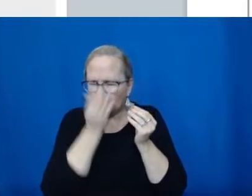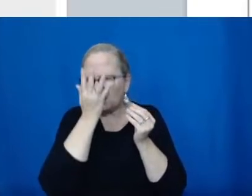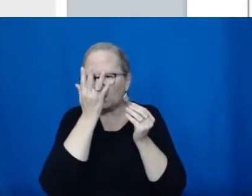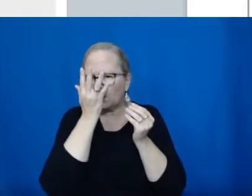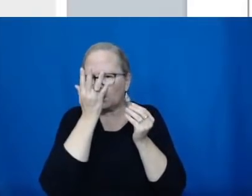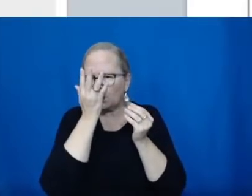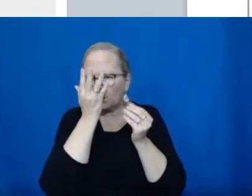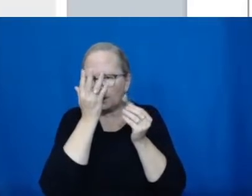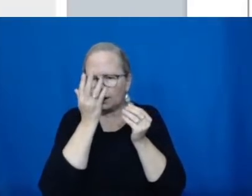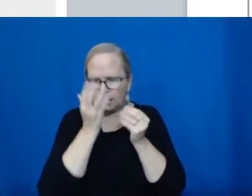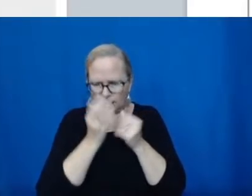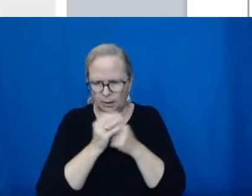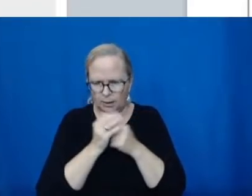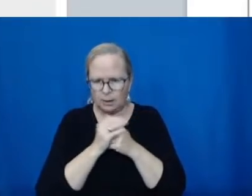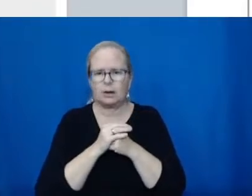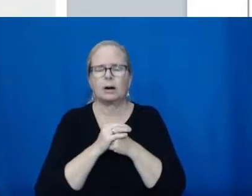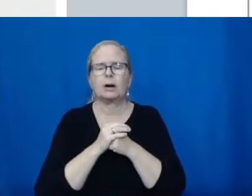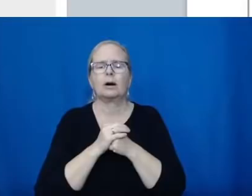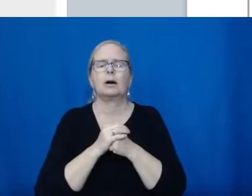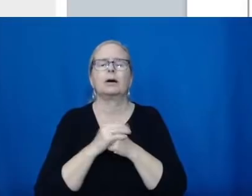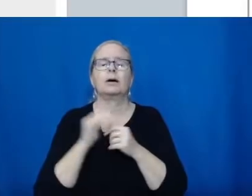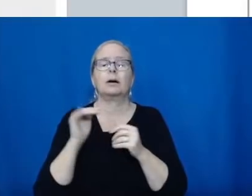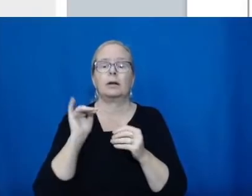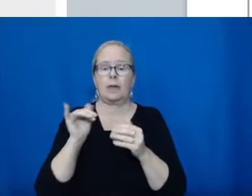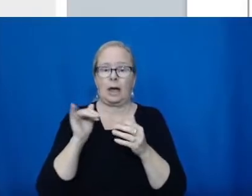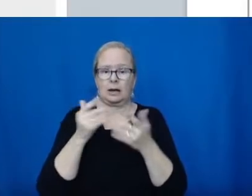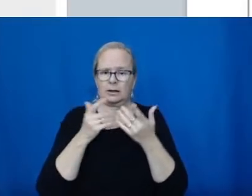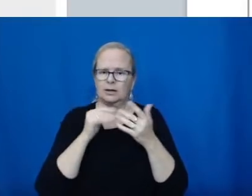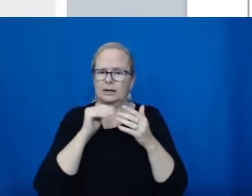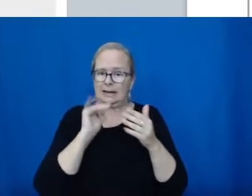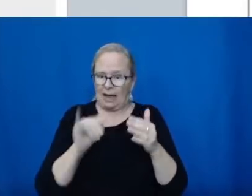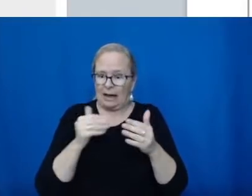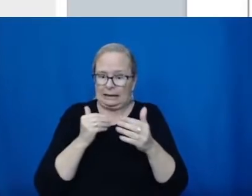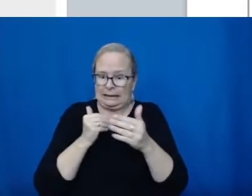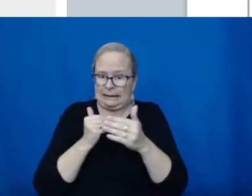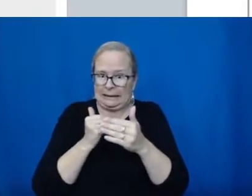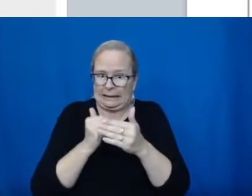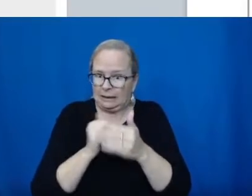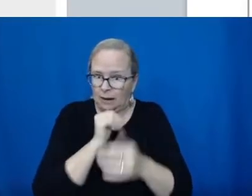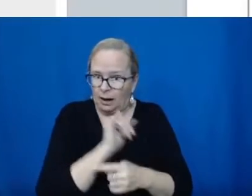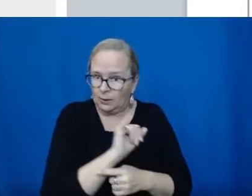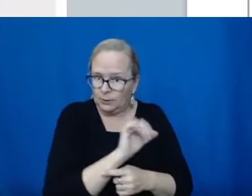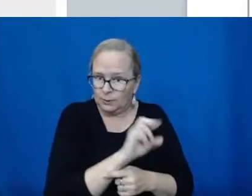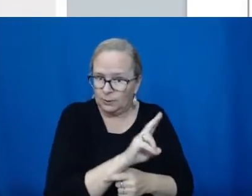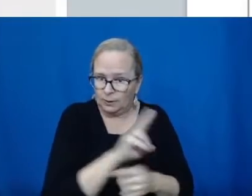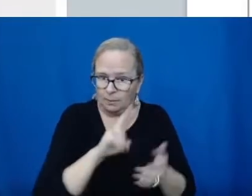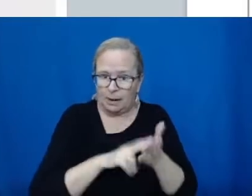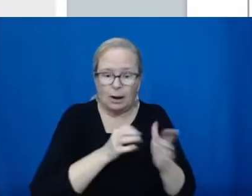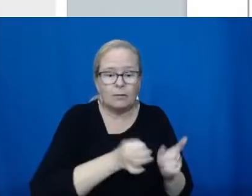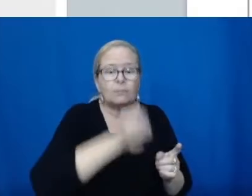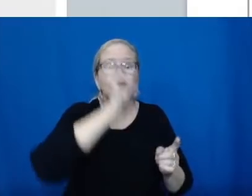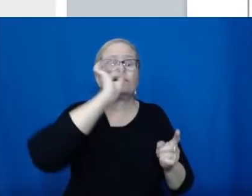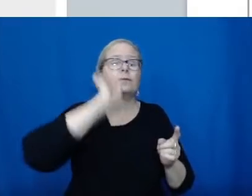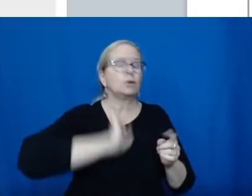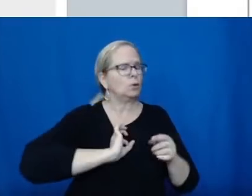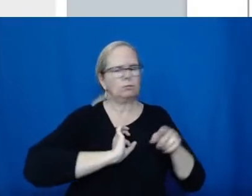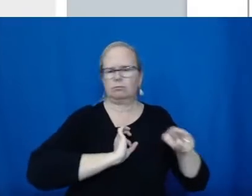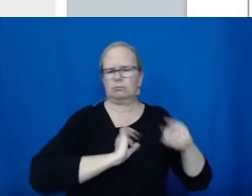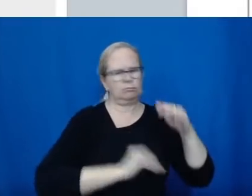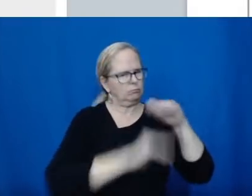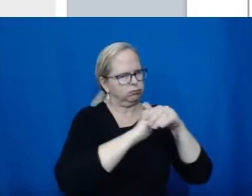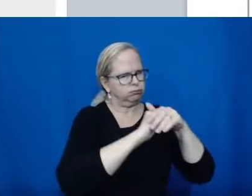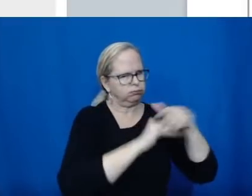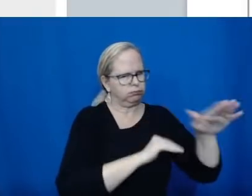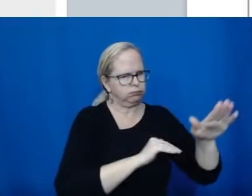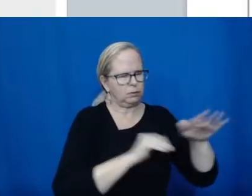of you might remember my tweets about a week and a half, 2 weeks ago, when I learned from Dr. Bakshi about the goals of care document